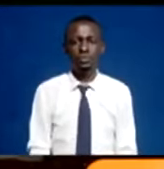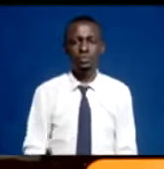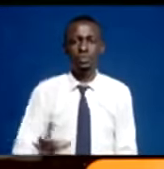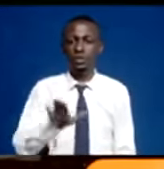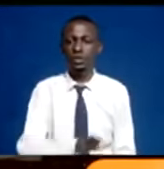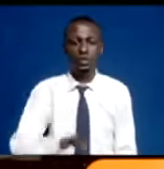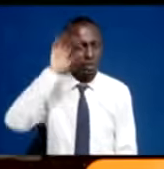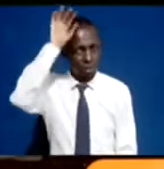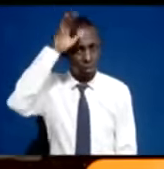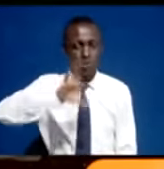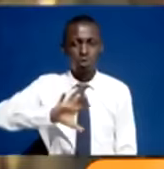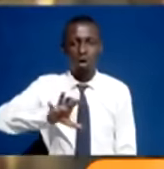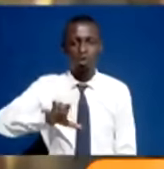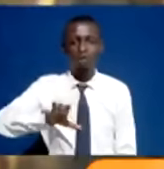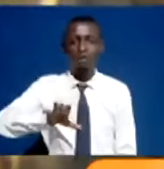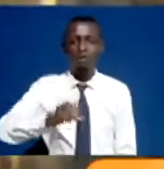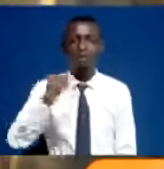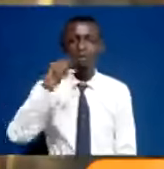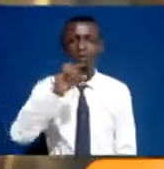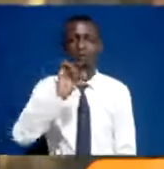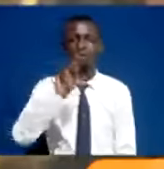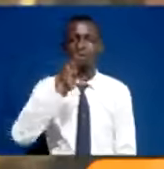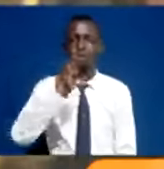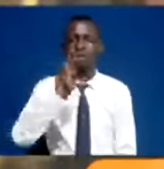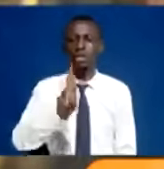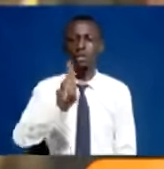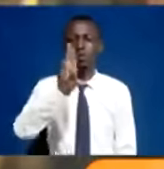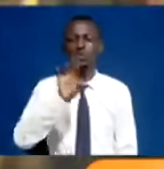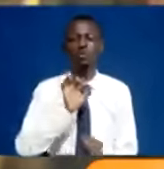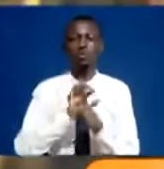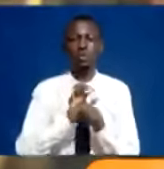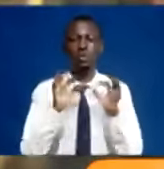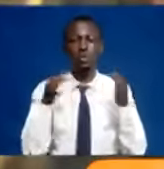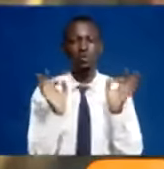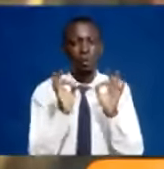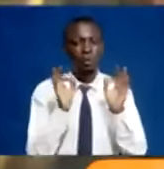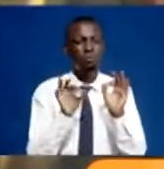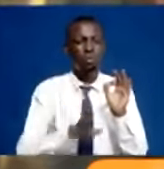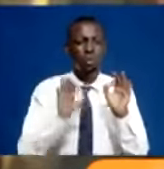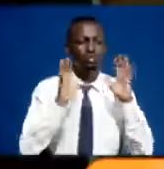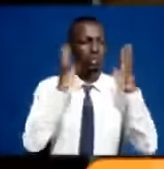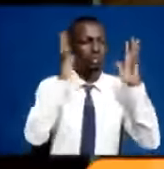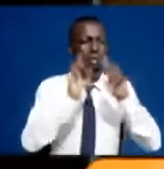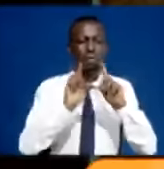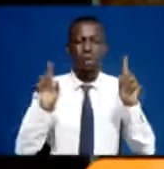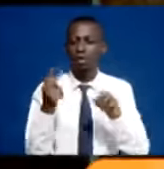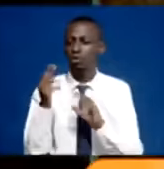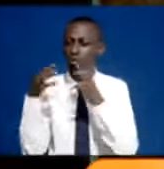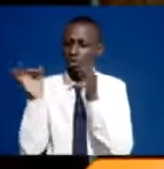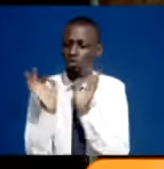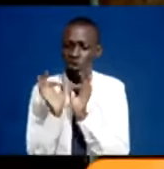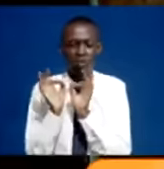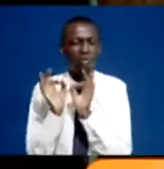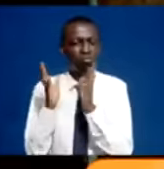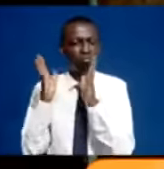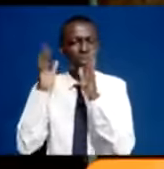area of Kiambu County, while most families here are in a holiday celebratory mood, for these two families, their festive